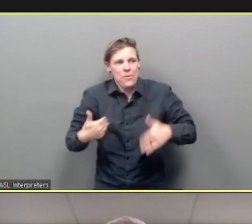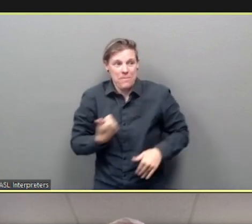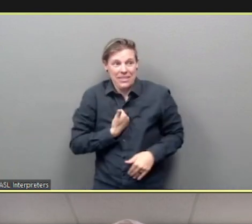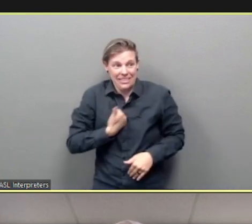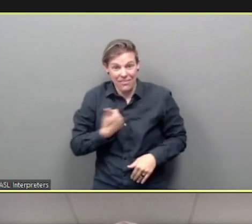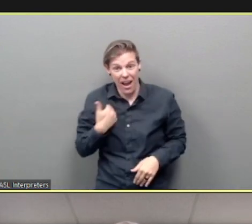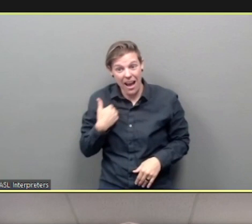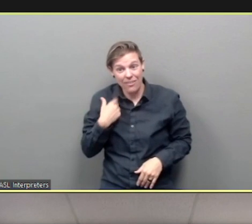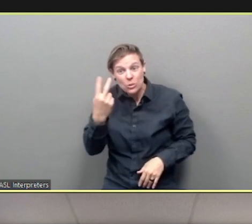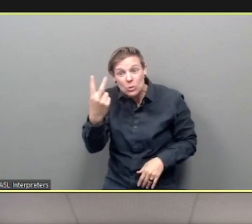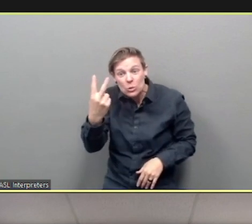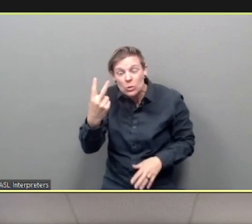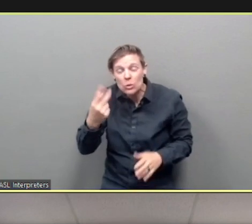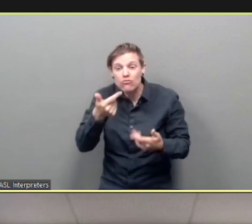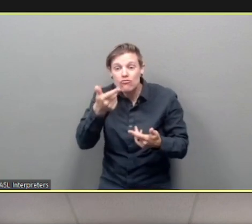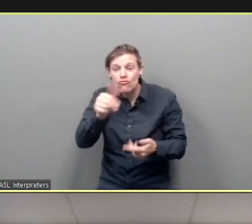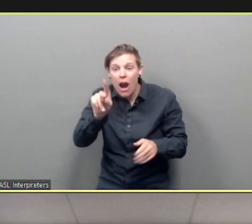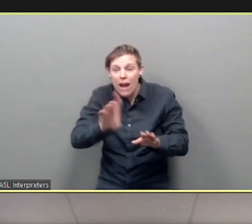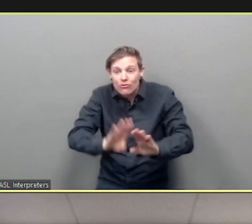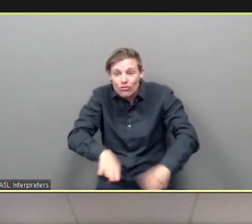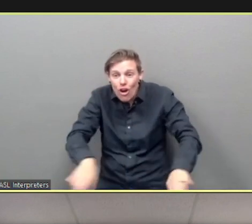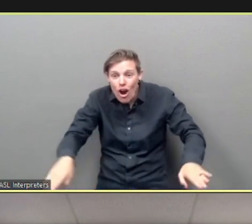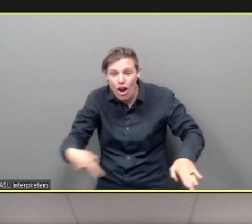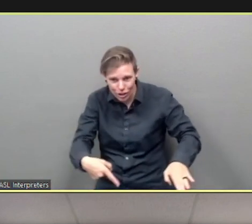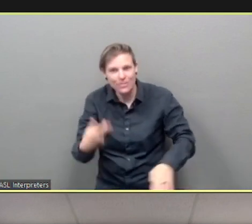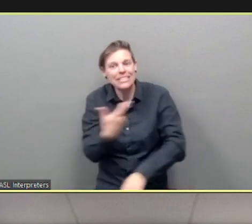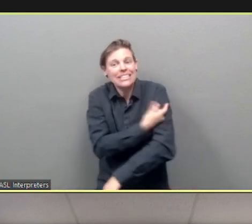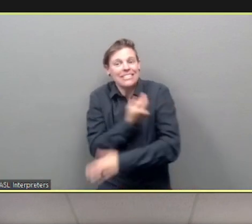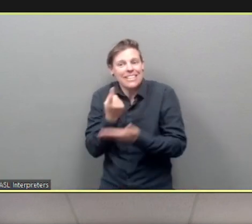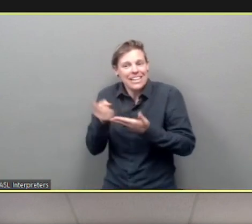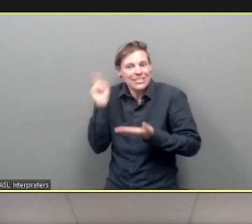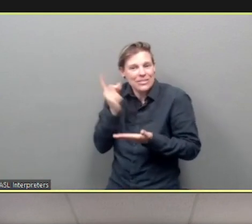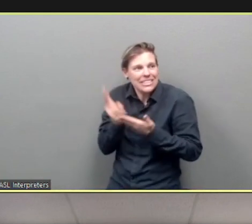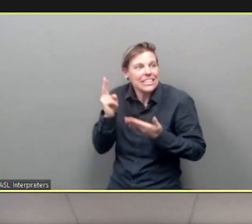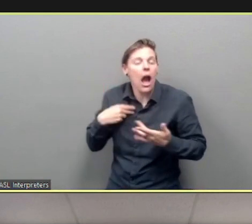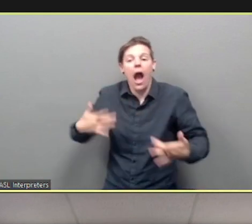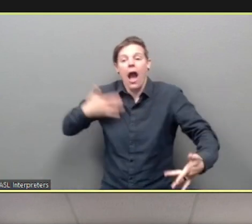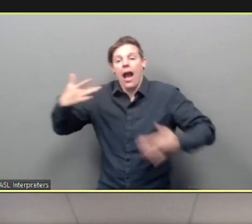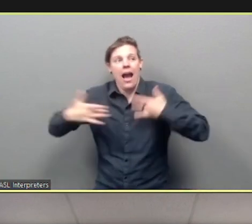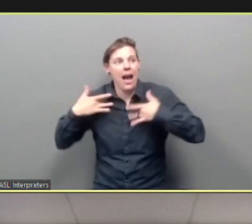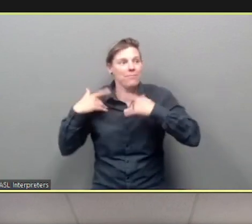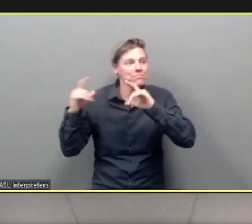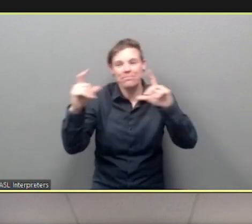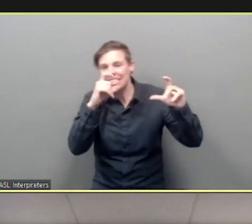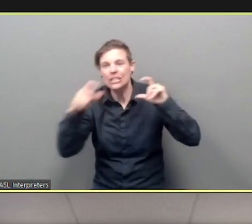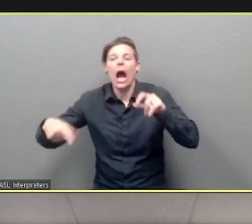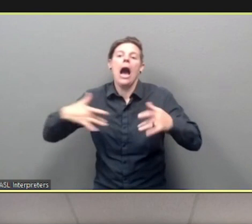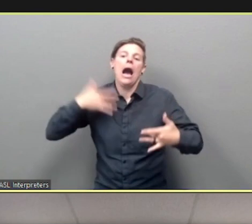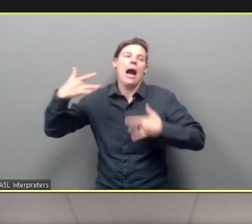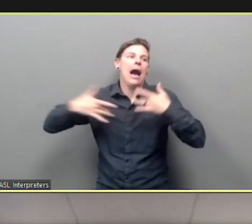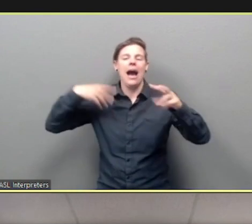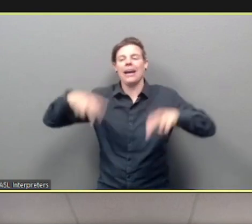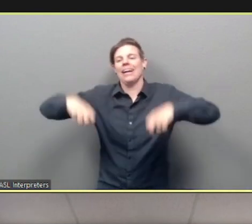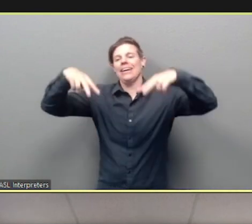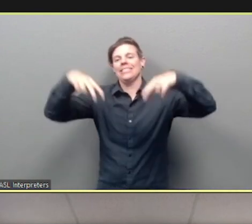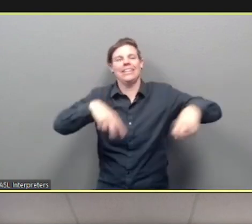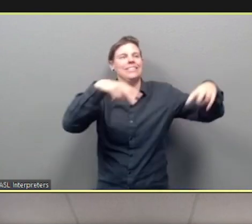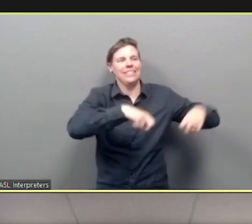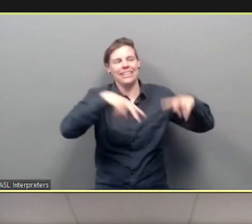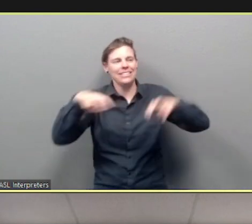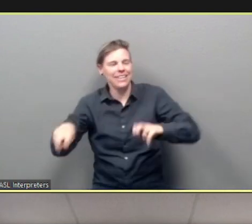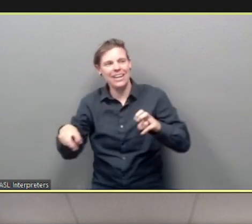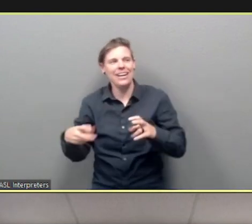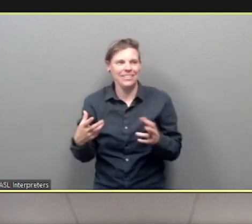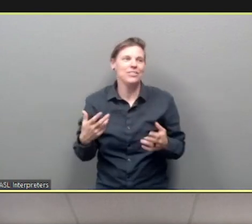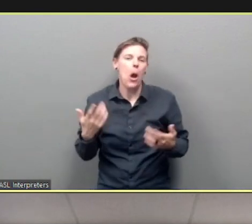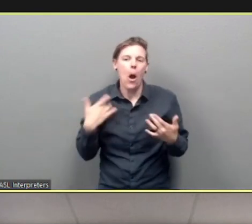vaccinated last week, and I can't tell you the number of pictures and cheers and text messages that were passed back and forth between my